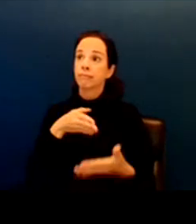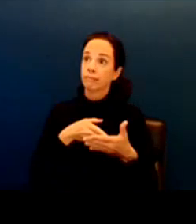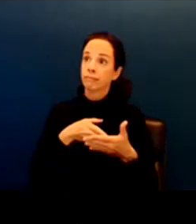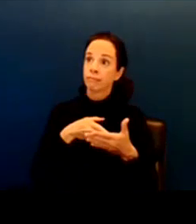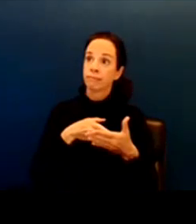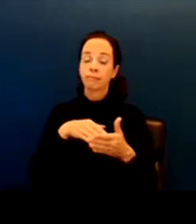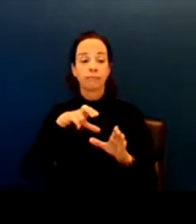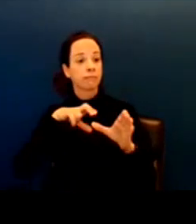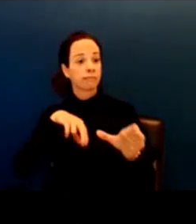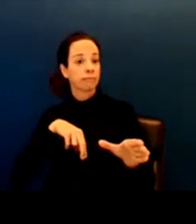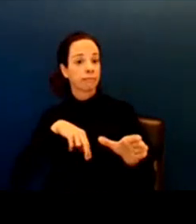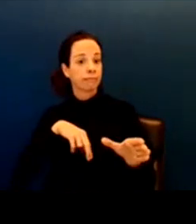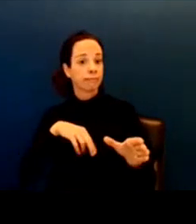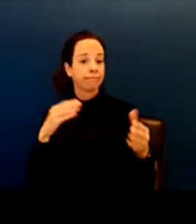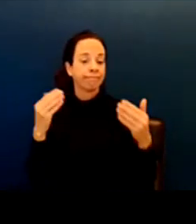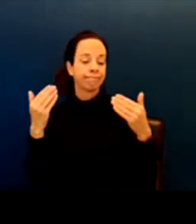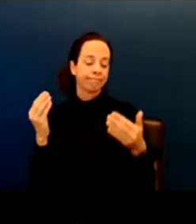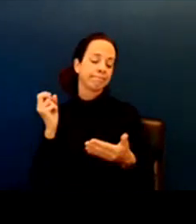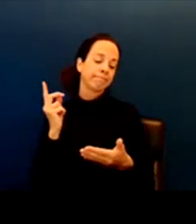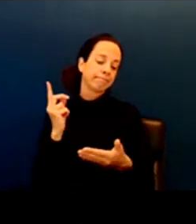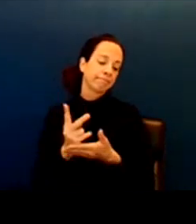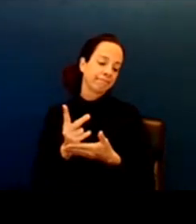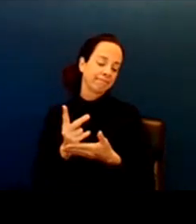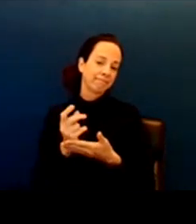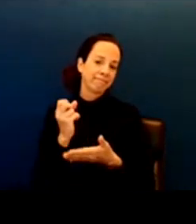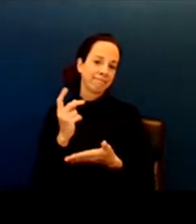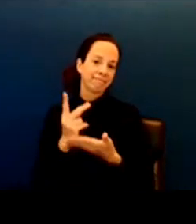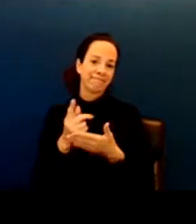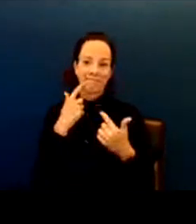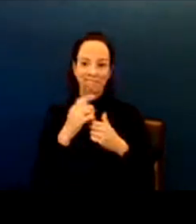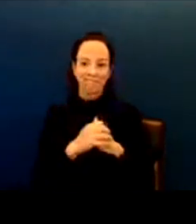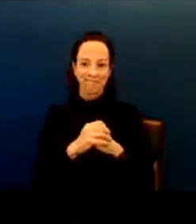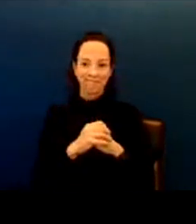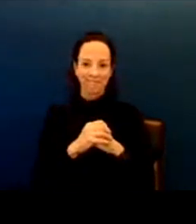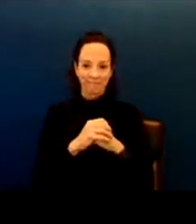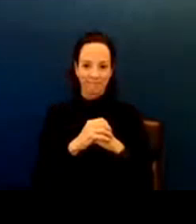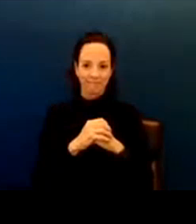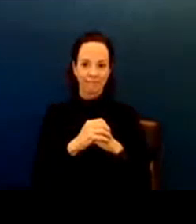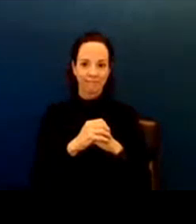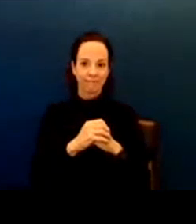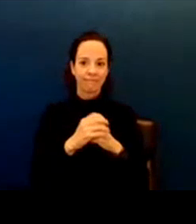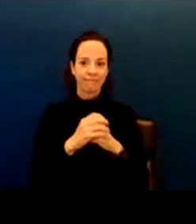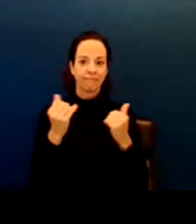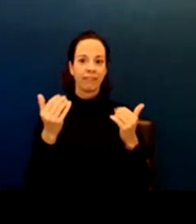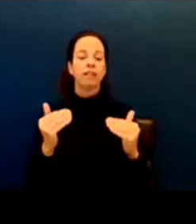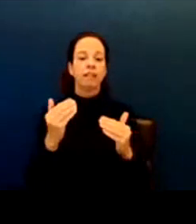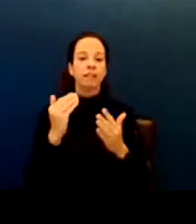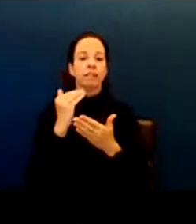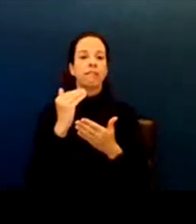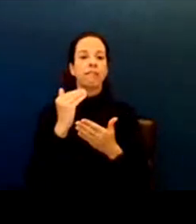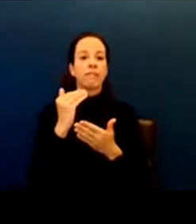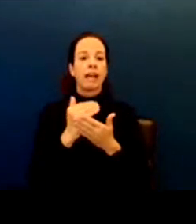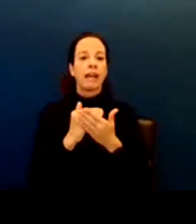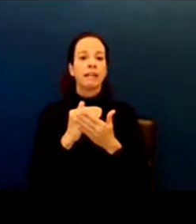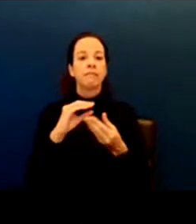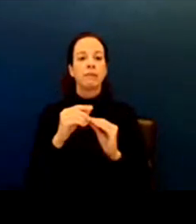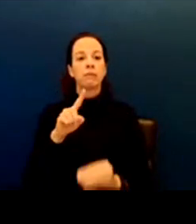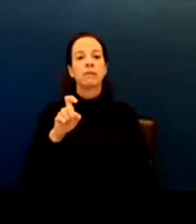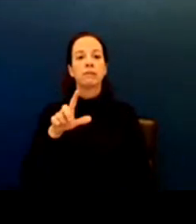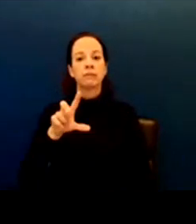Abstentions? Motion is approved. Now we're moving on to item 122. Lori.